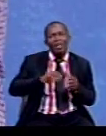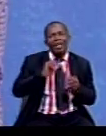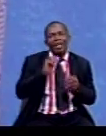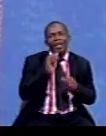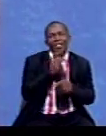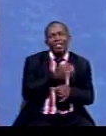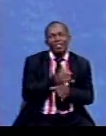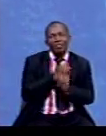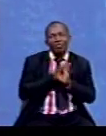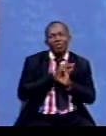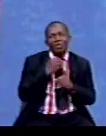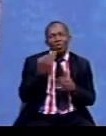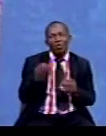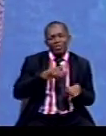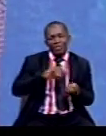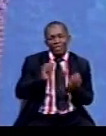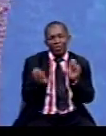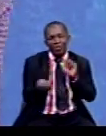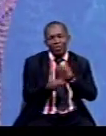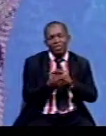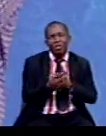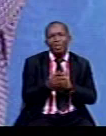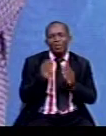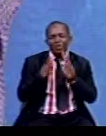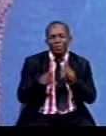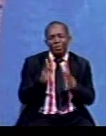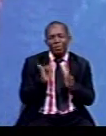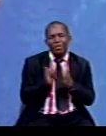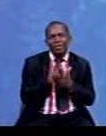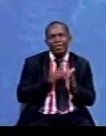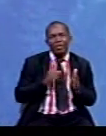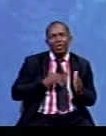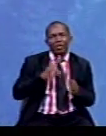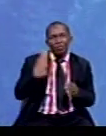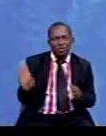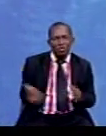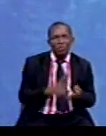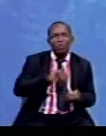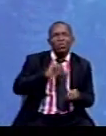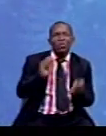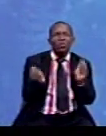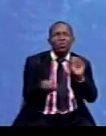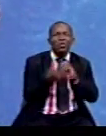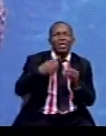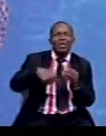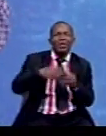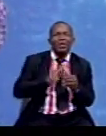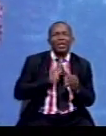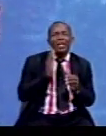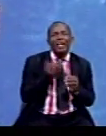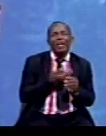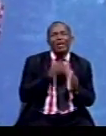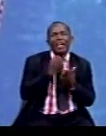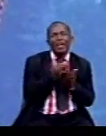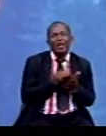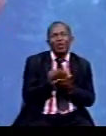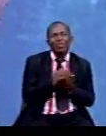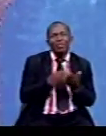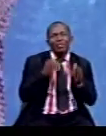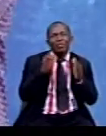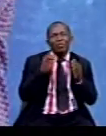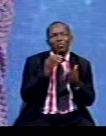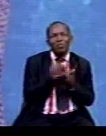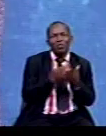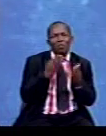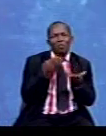turn around our economic fortunes. May you be that person. May you be the Joshua and the Calebs who will be